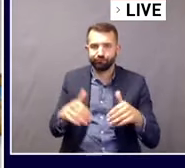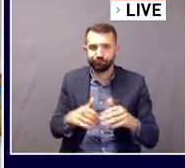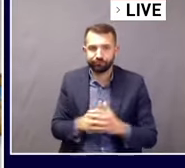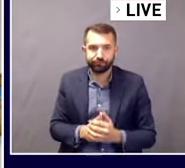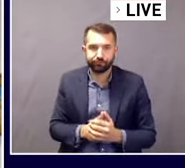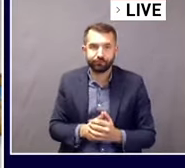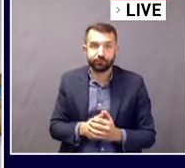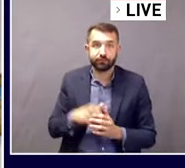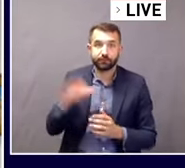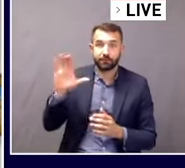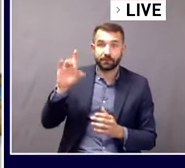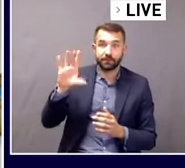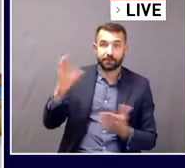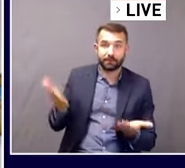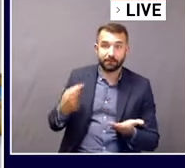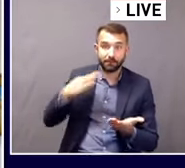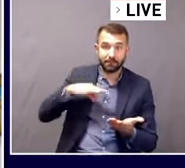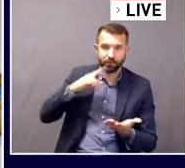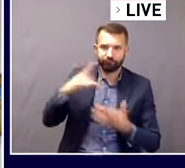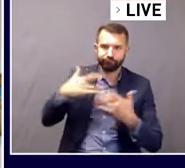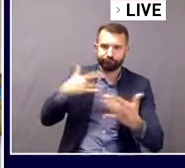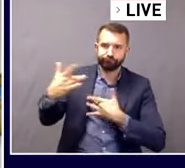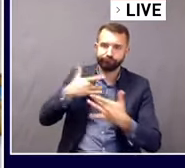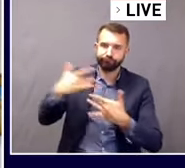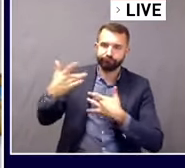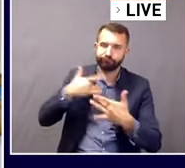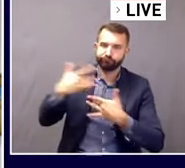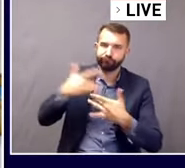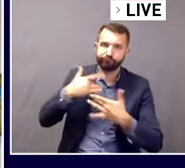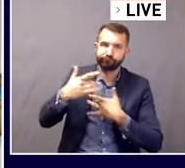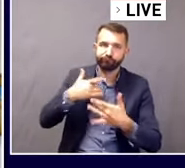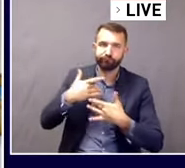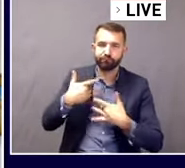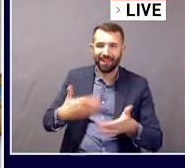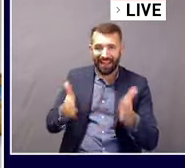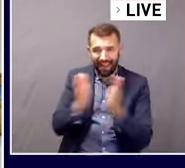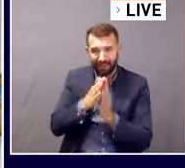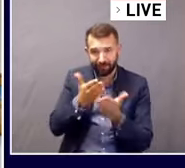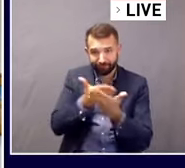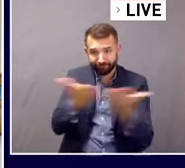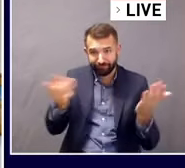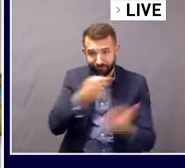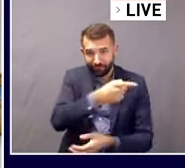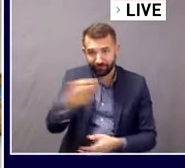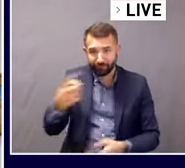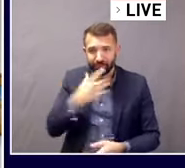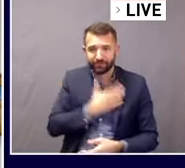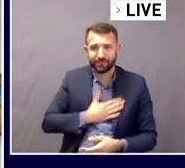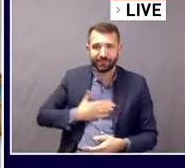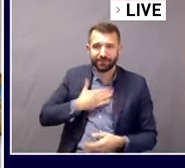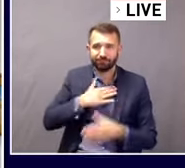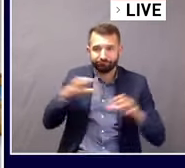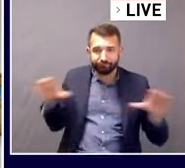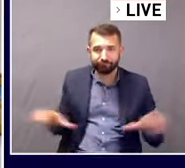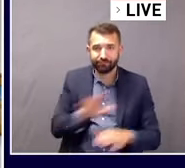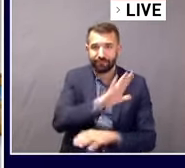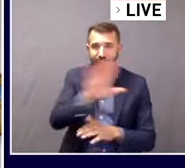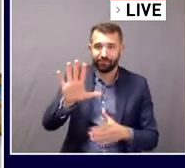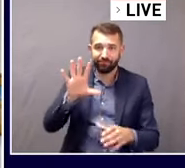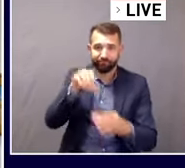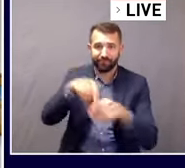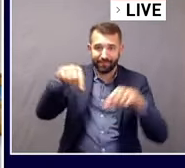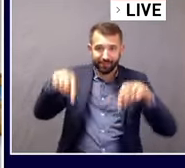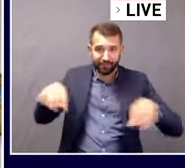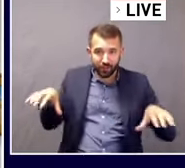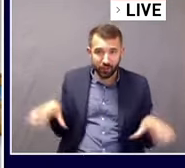are concerned, and we're asking everybody right now to do their part. We've got a choice in front of us in terms